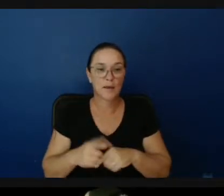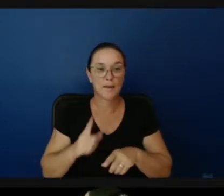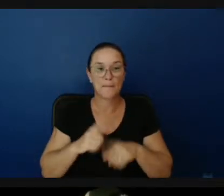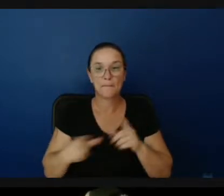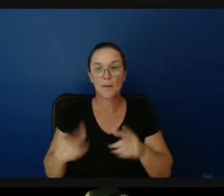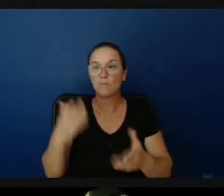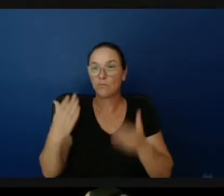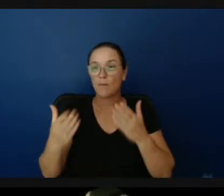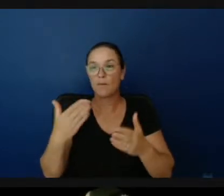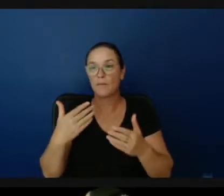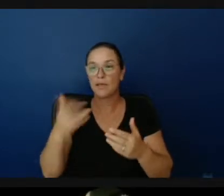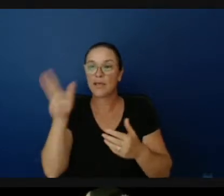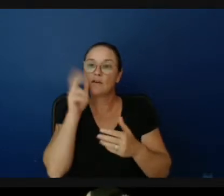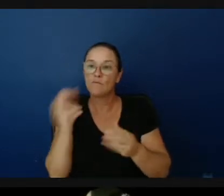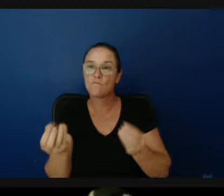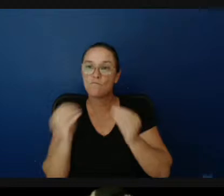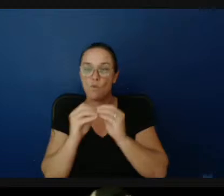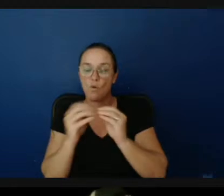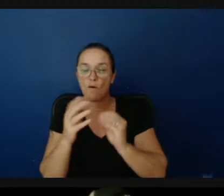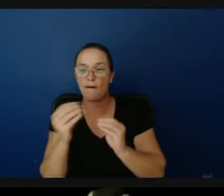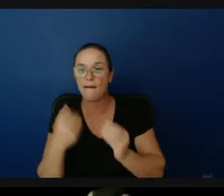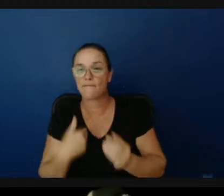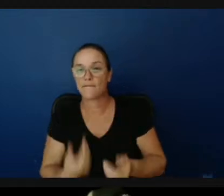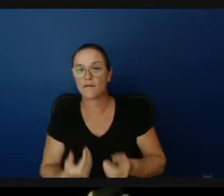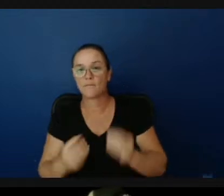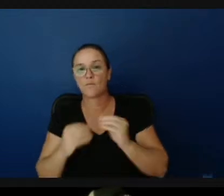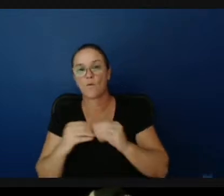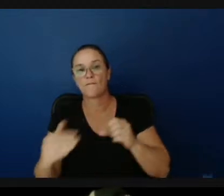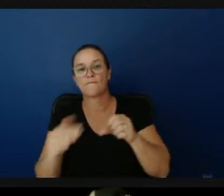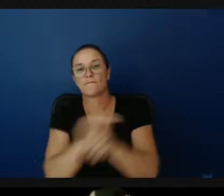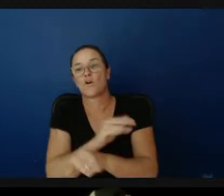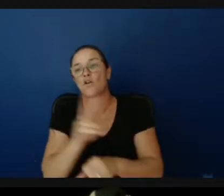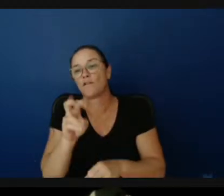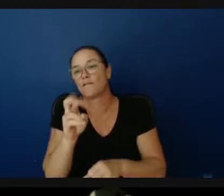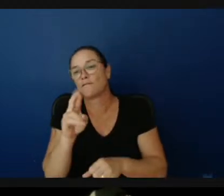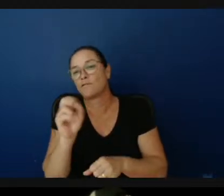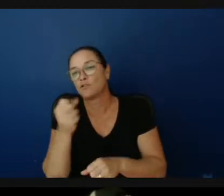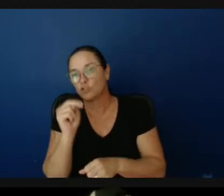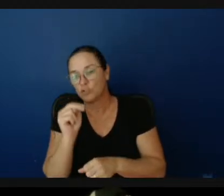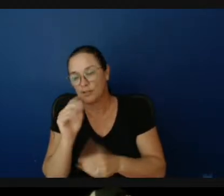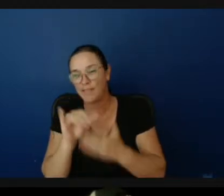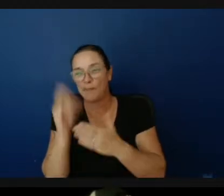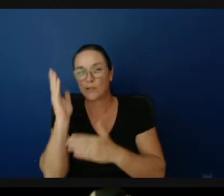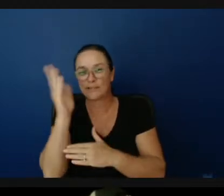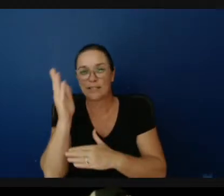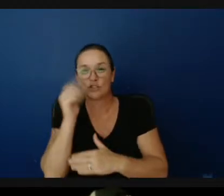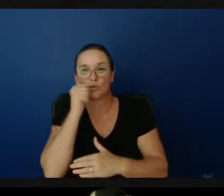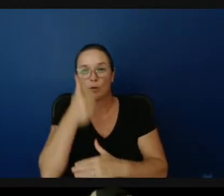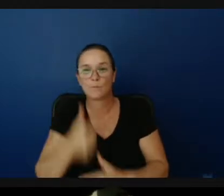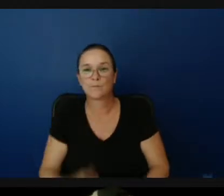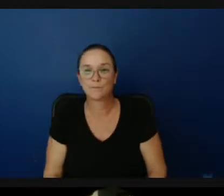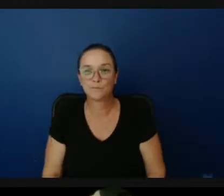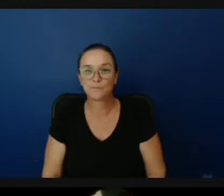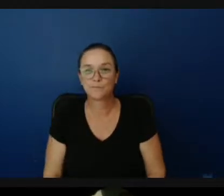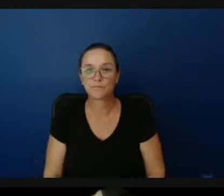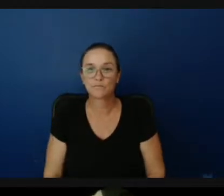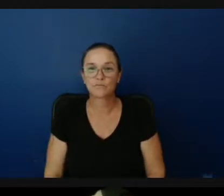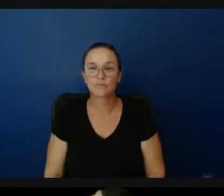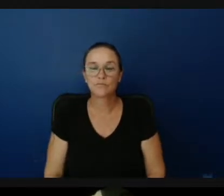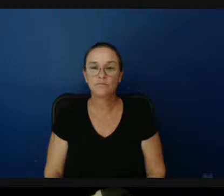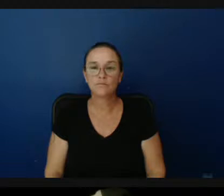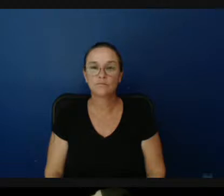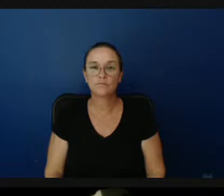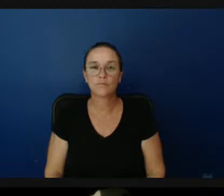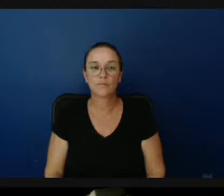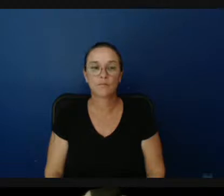have a fuller version of that presentation to share with you guys tomorrow. Yeah, I thought what we could